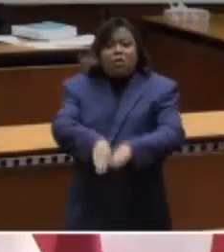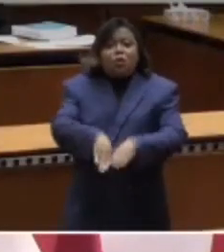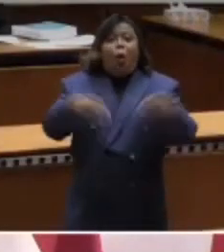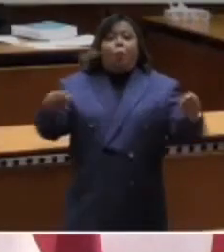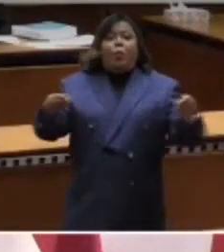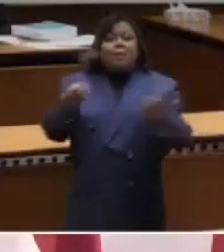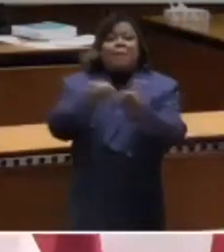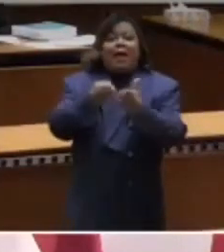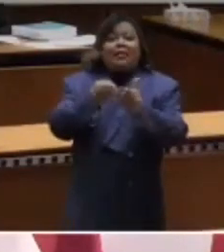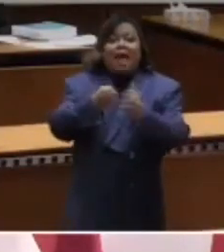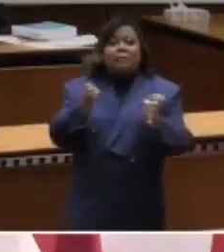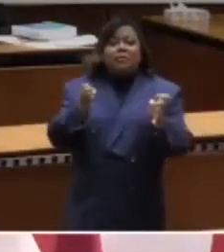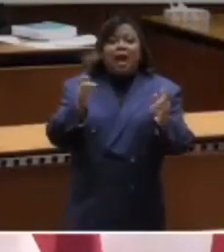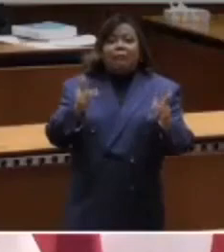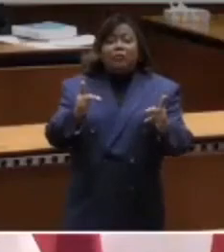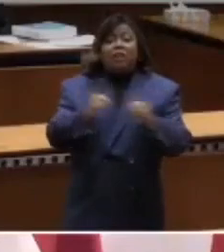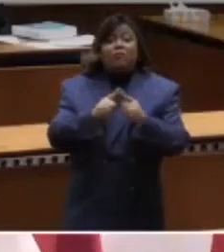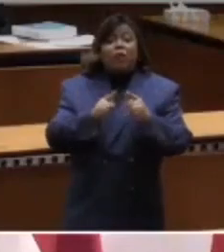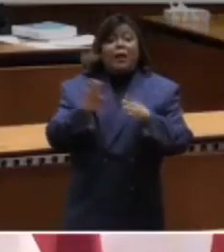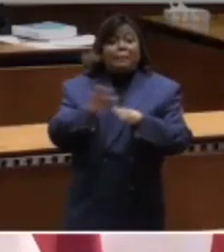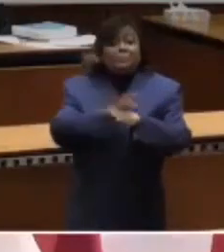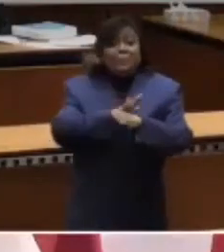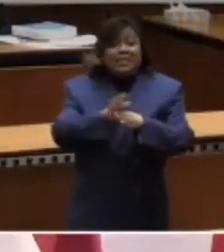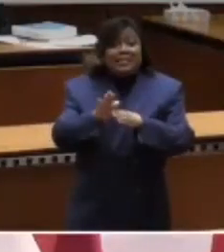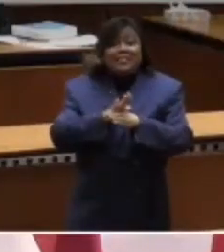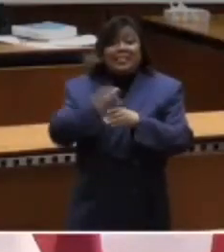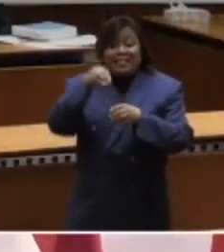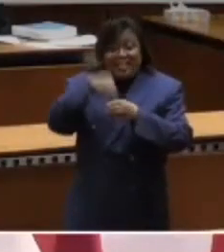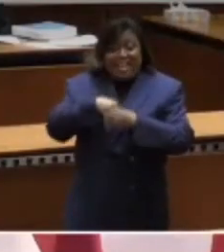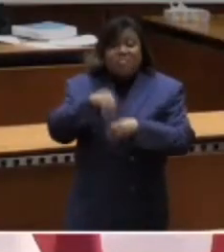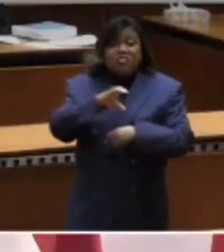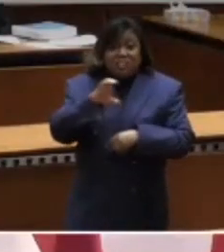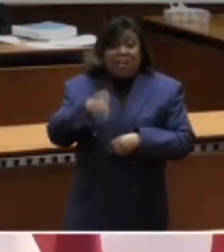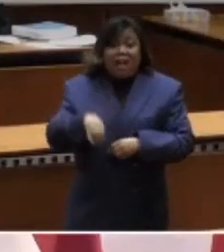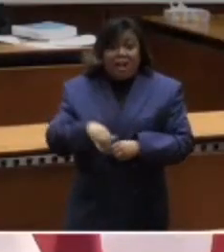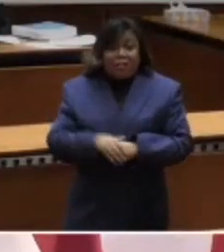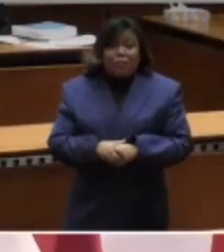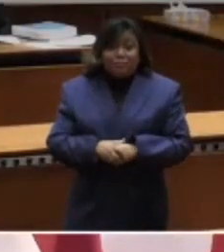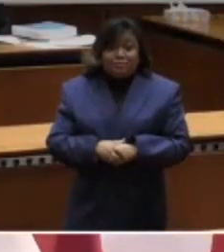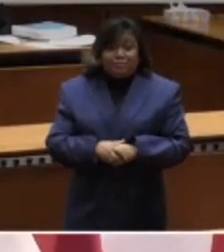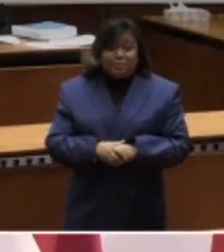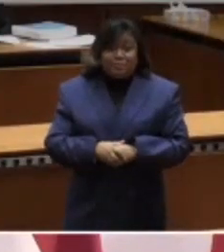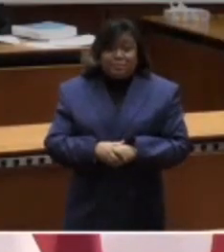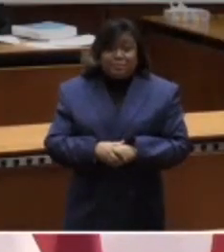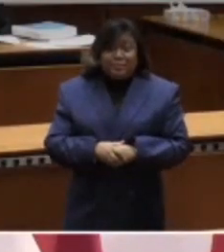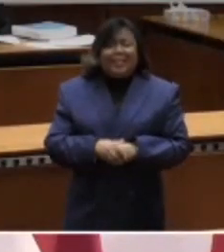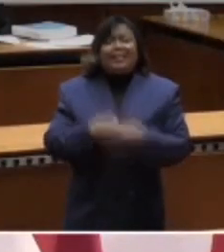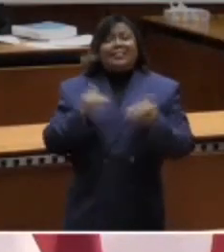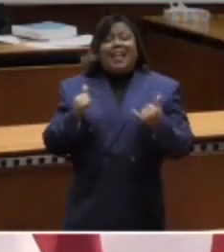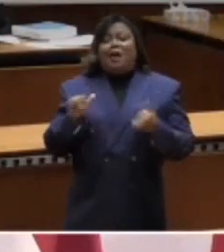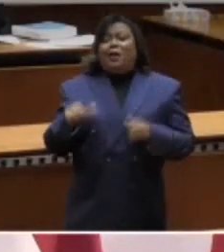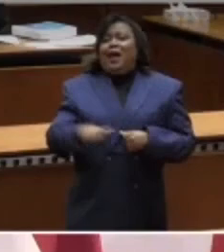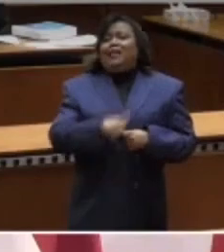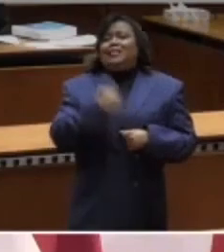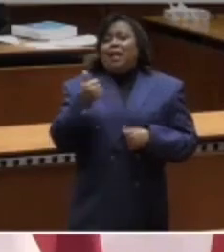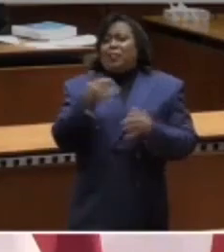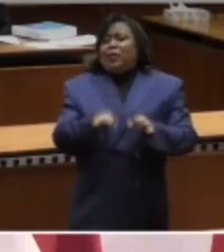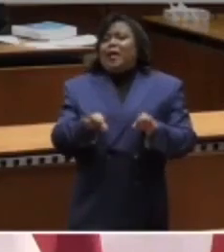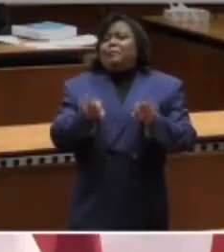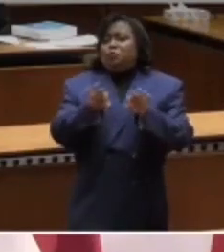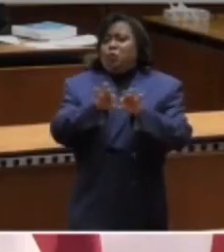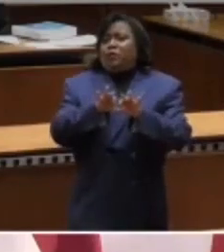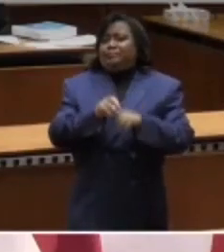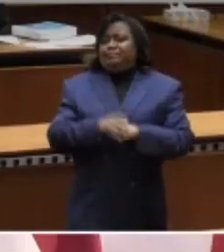open up economic opportunity for businesses in Chicago. Now, another